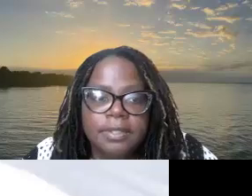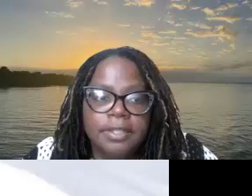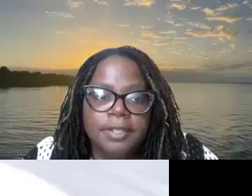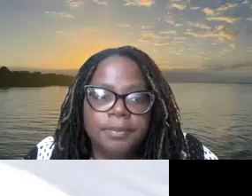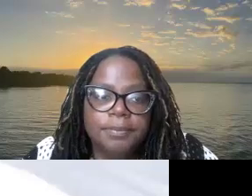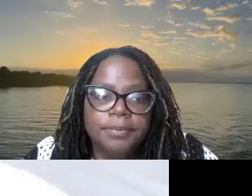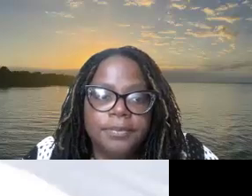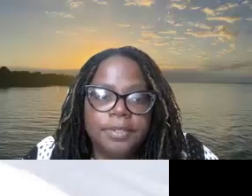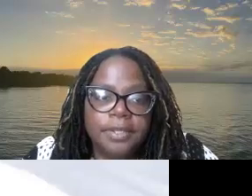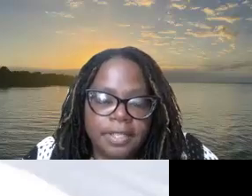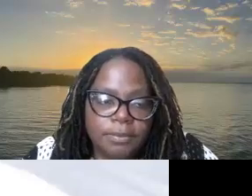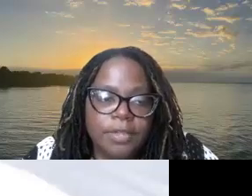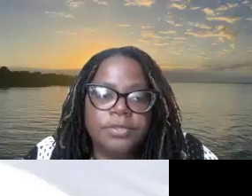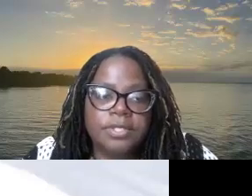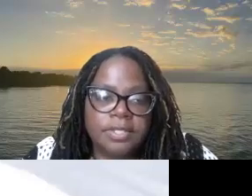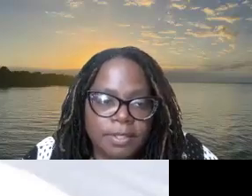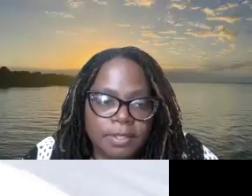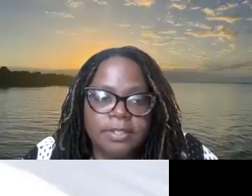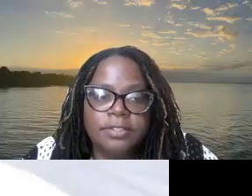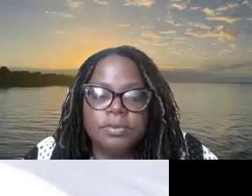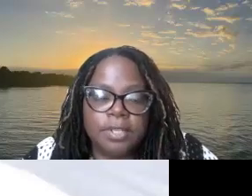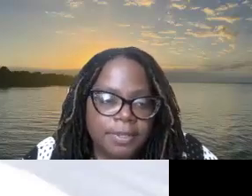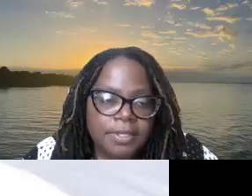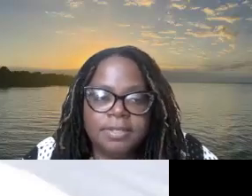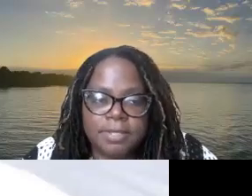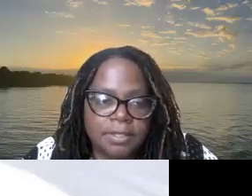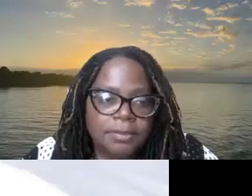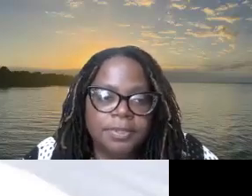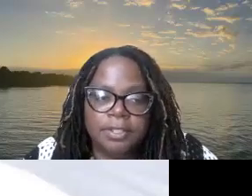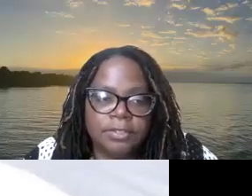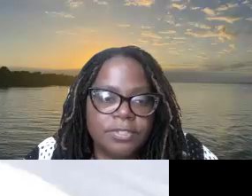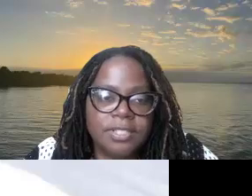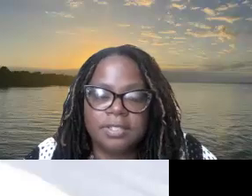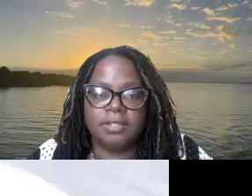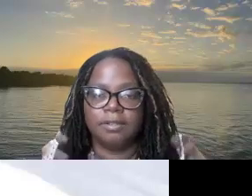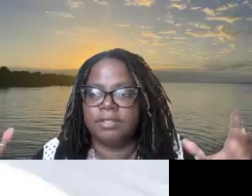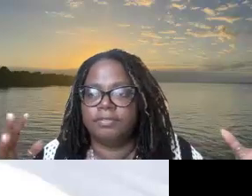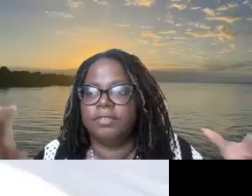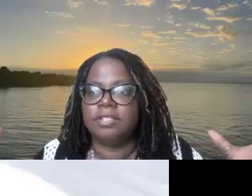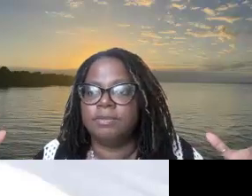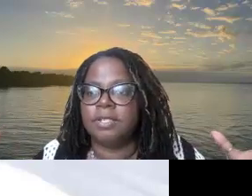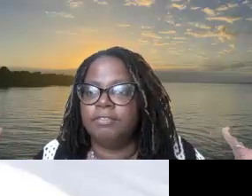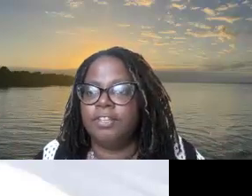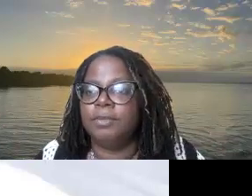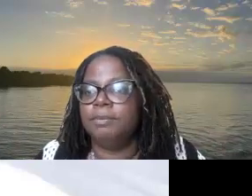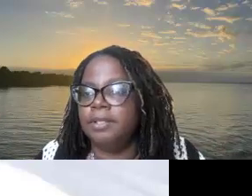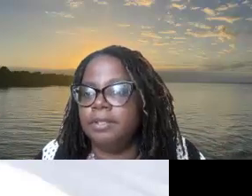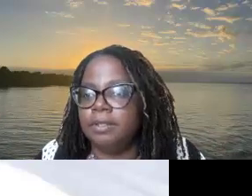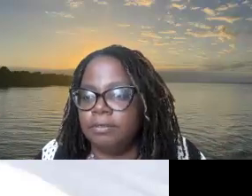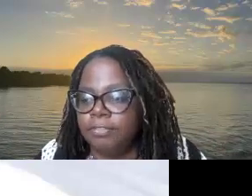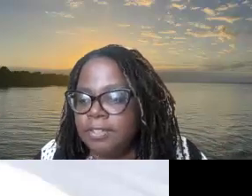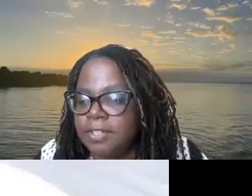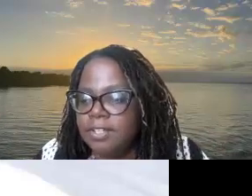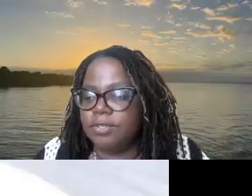important. Again, other systemic knowledge, we'll talk about isms later, but understanding all the different isms that a family